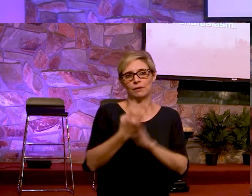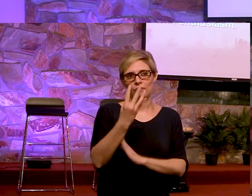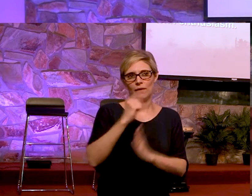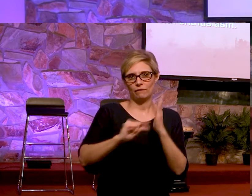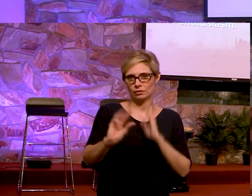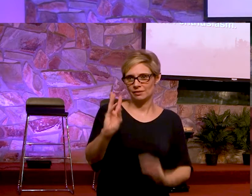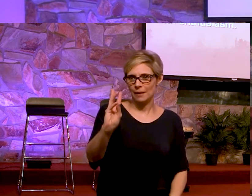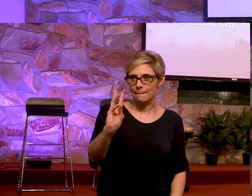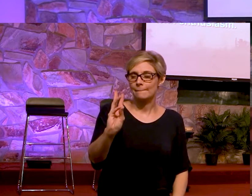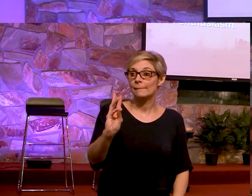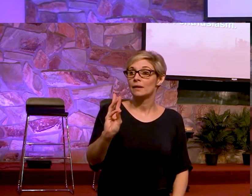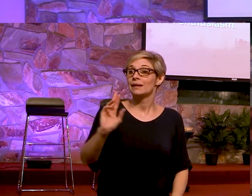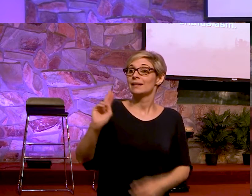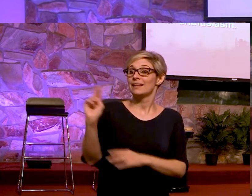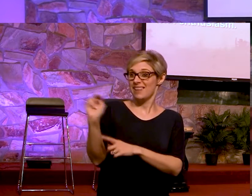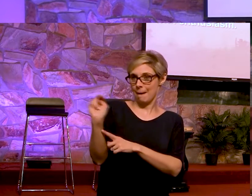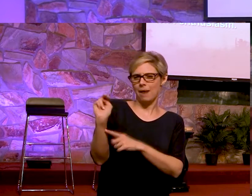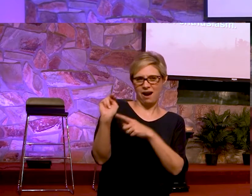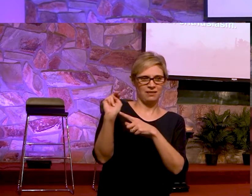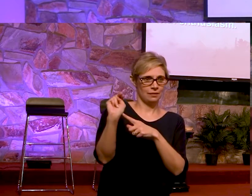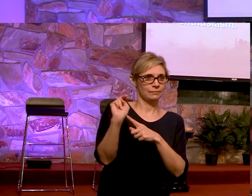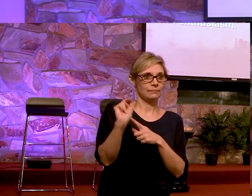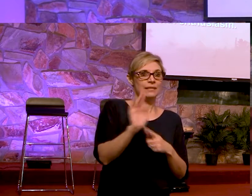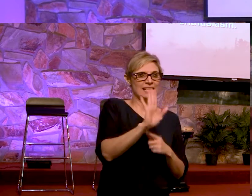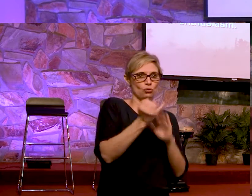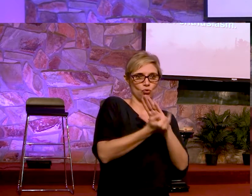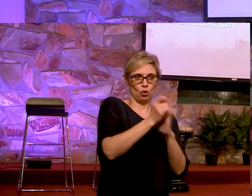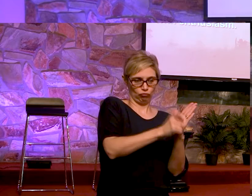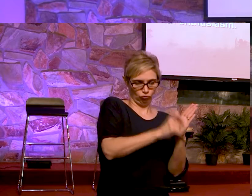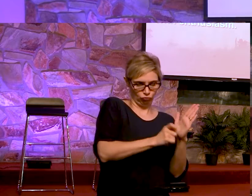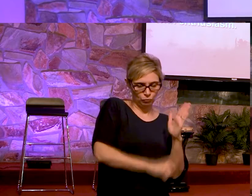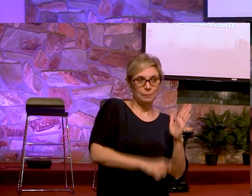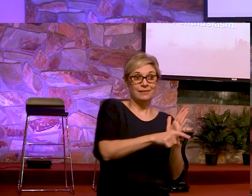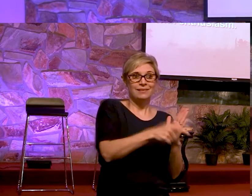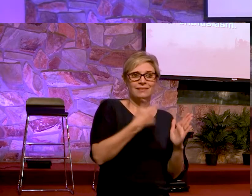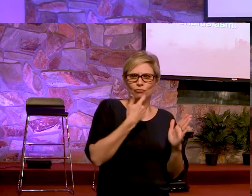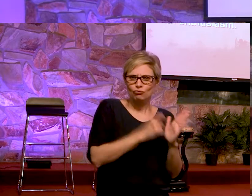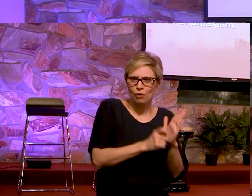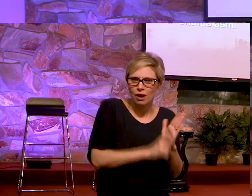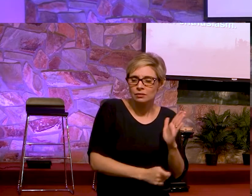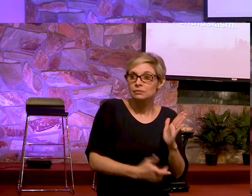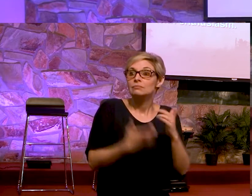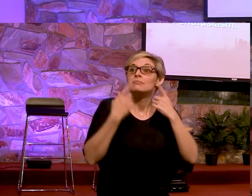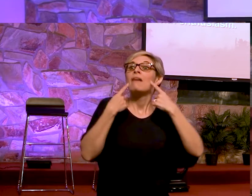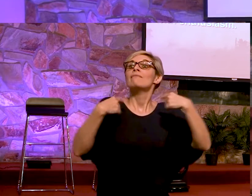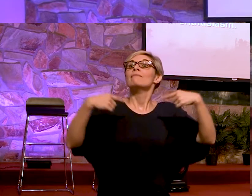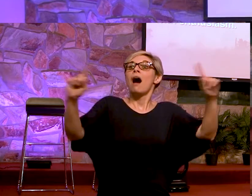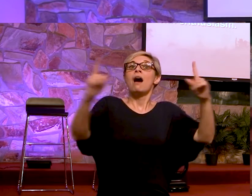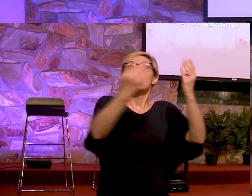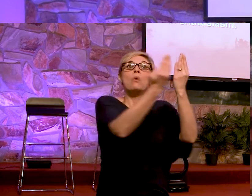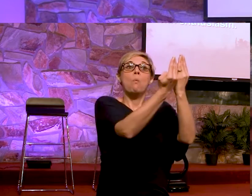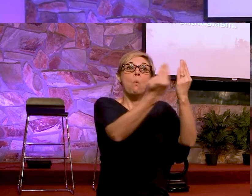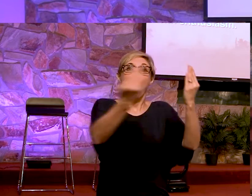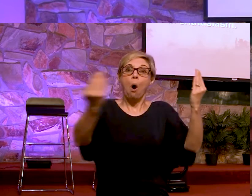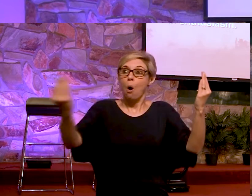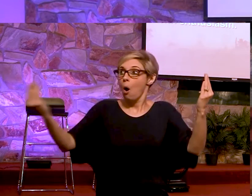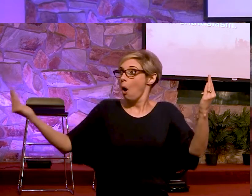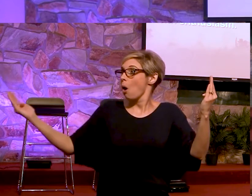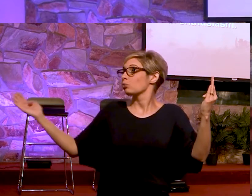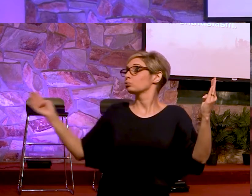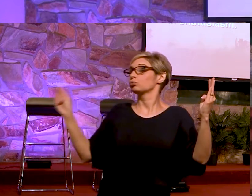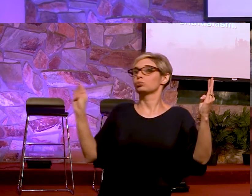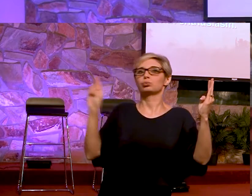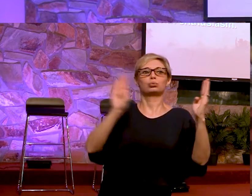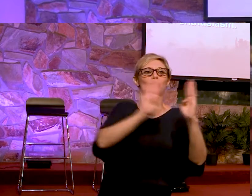entry from Nehemiah's journal. He says, at last, the wall was completed to half its height around the